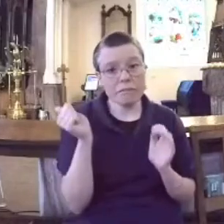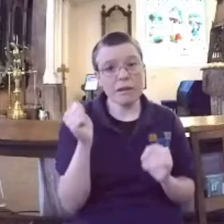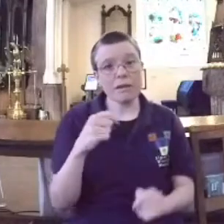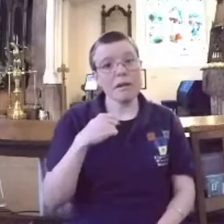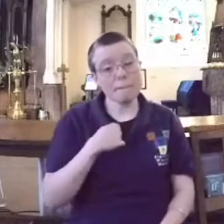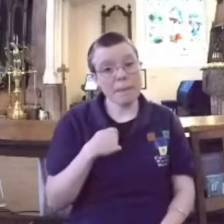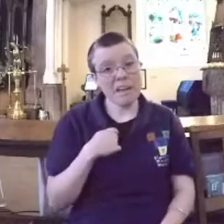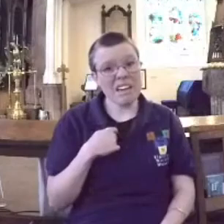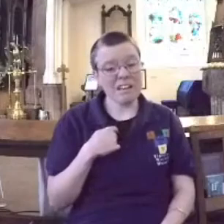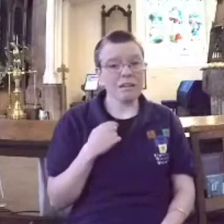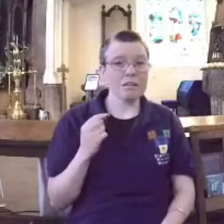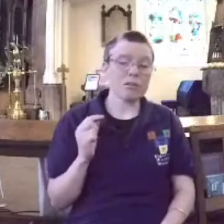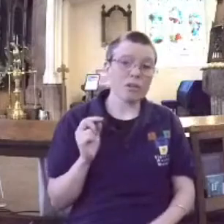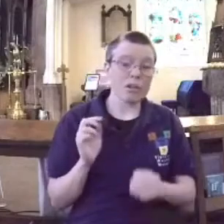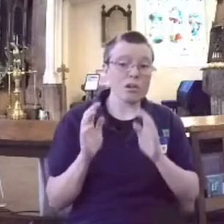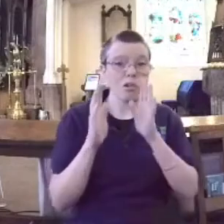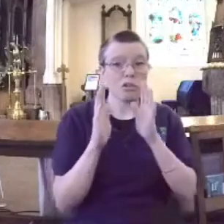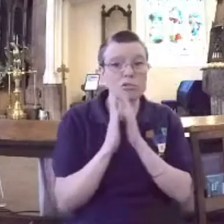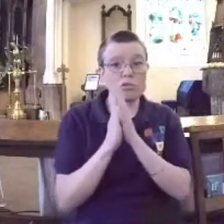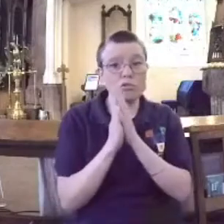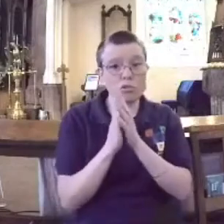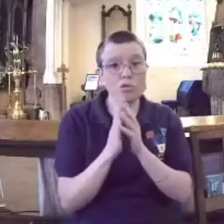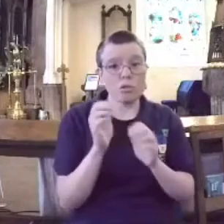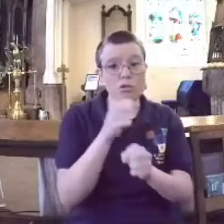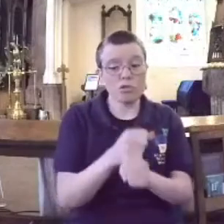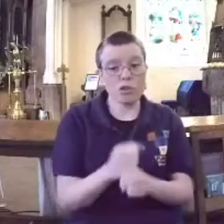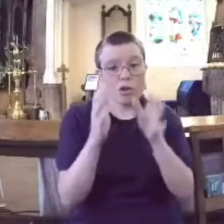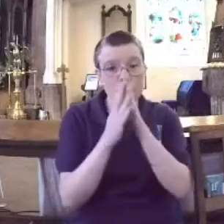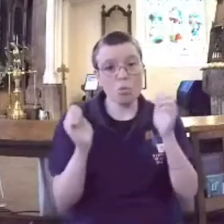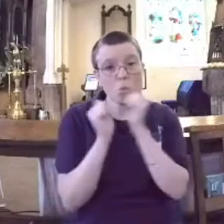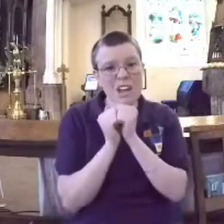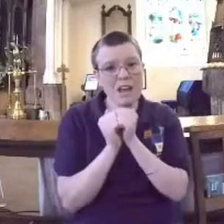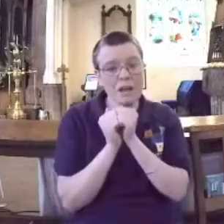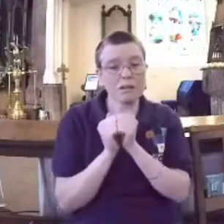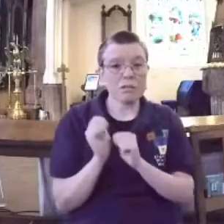and there was a film about the prodigal son.